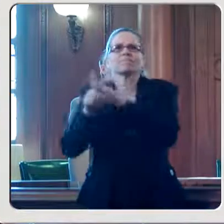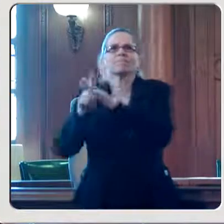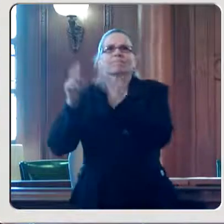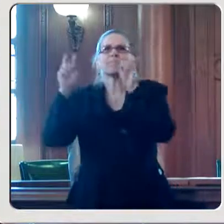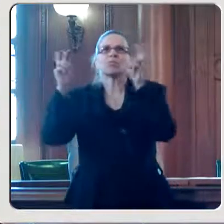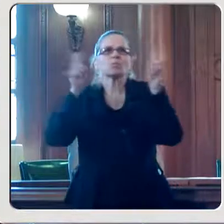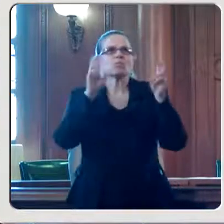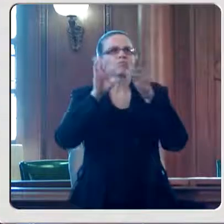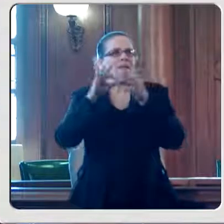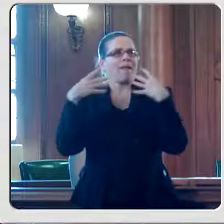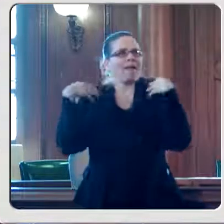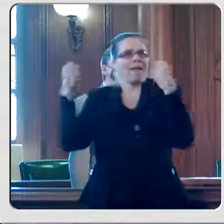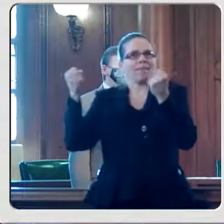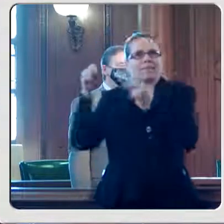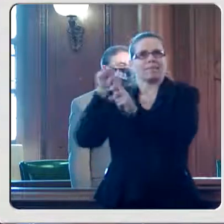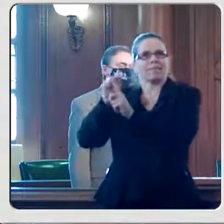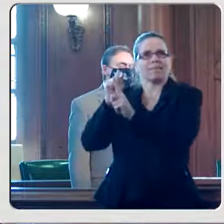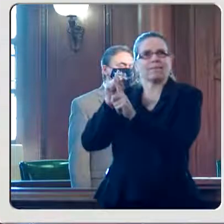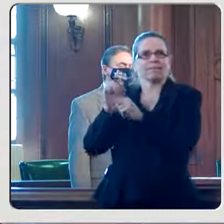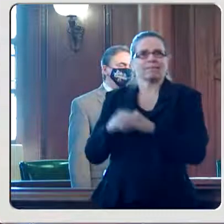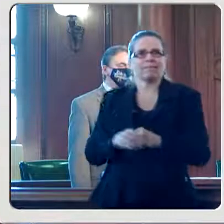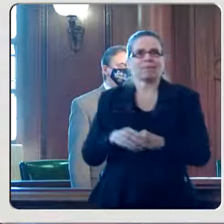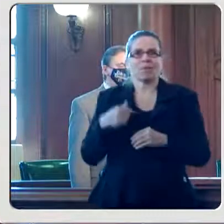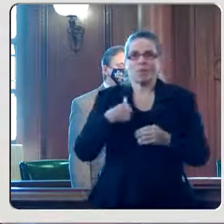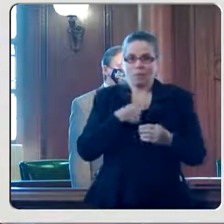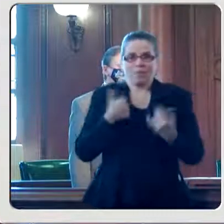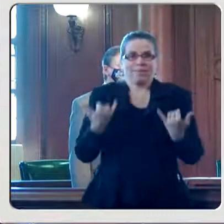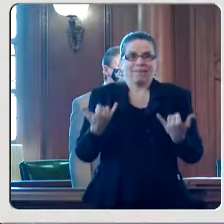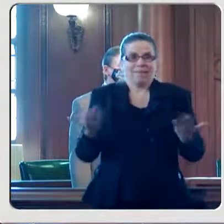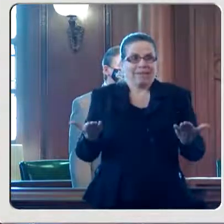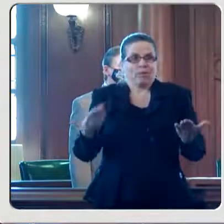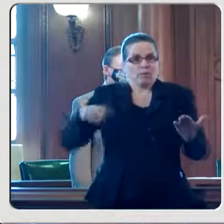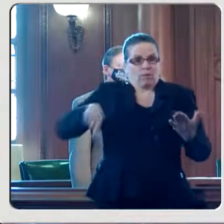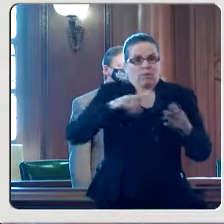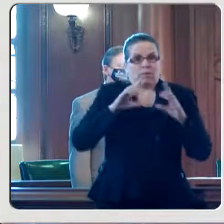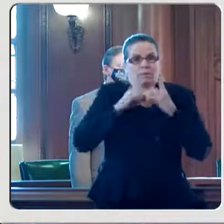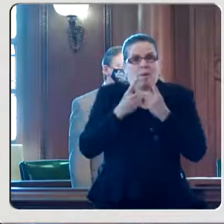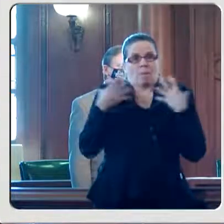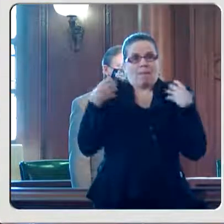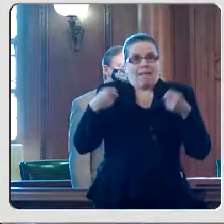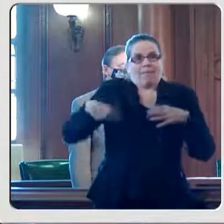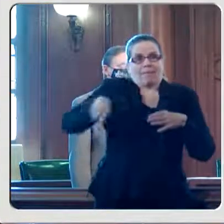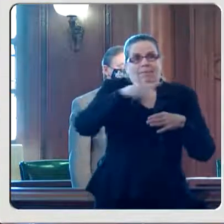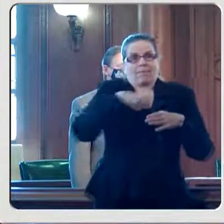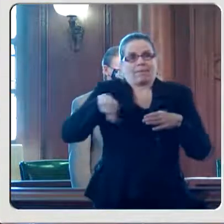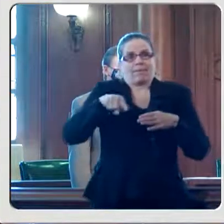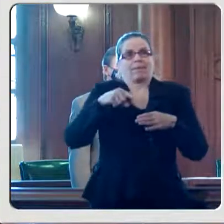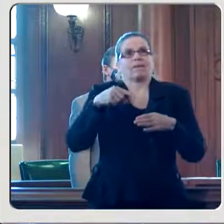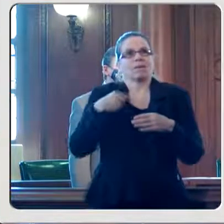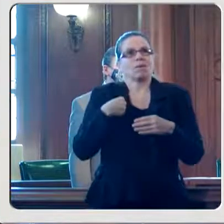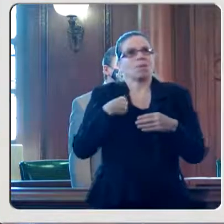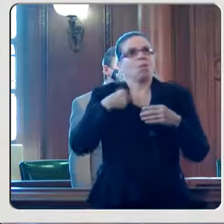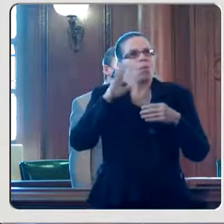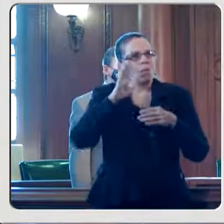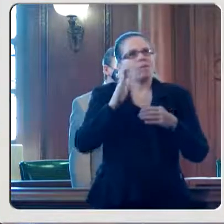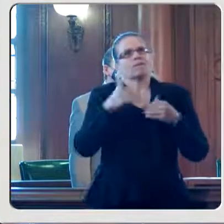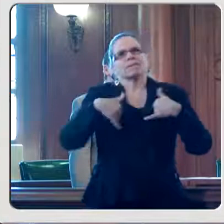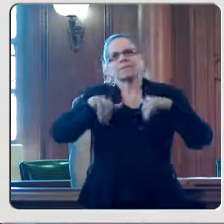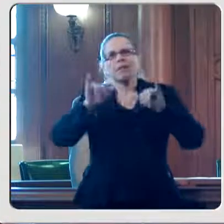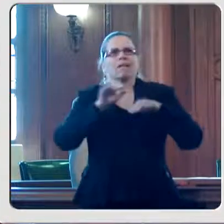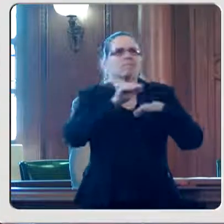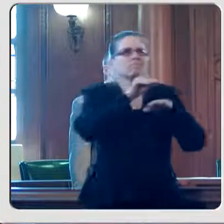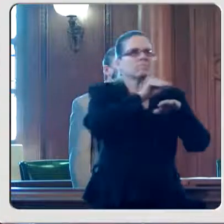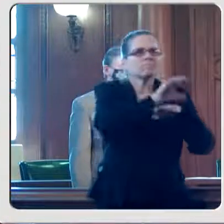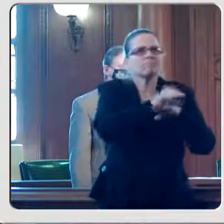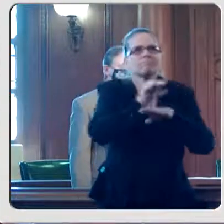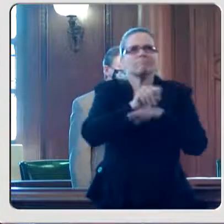and provide information, and the department, my department, Health and Human Services, continues to do that. So I want to thank the